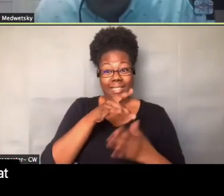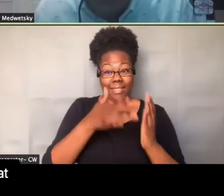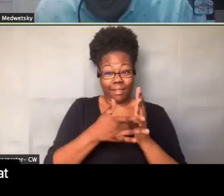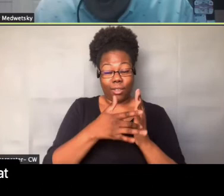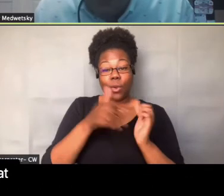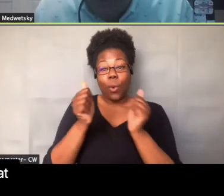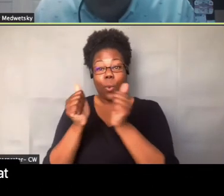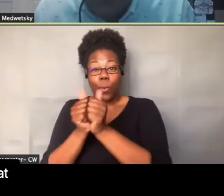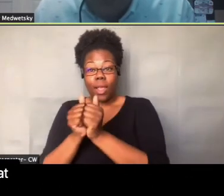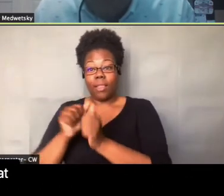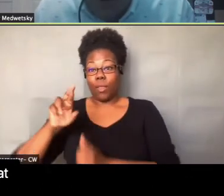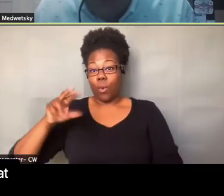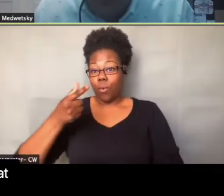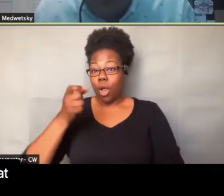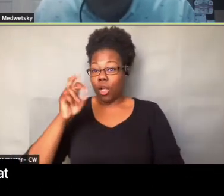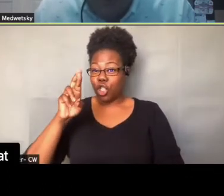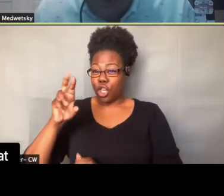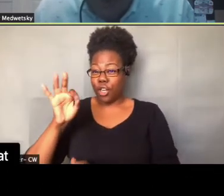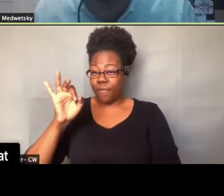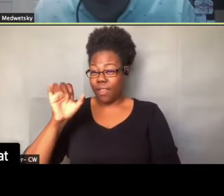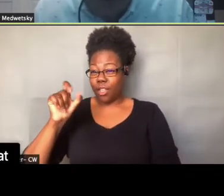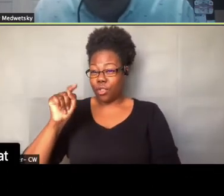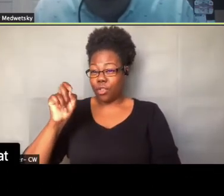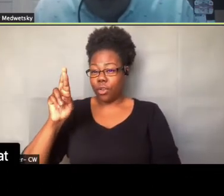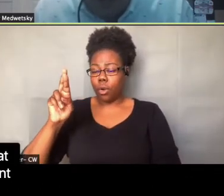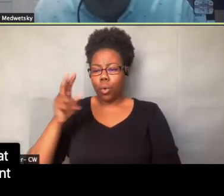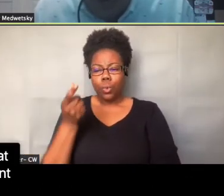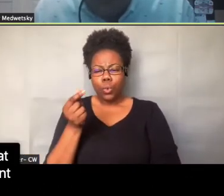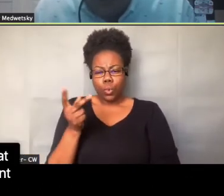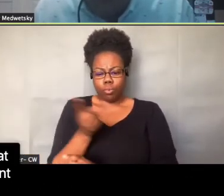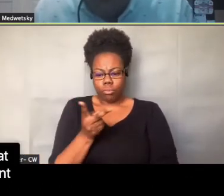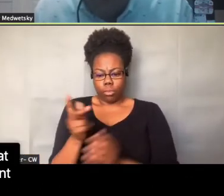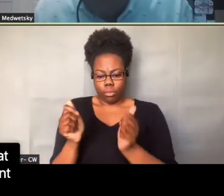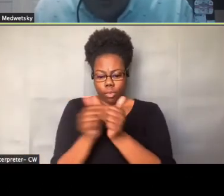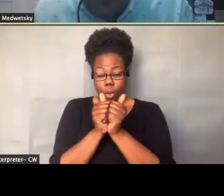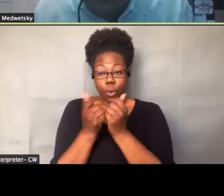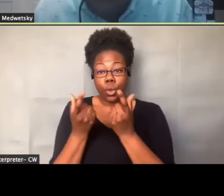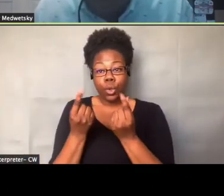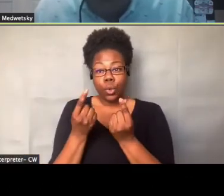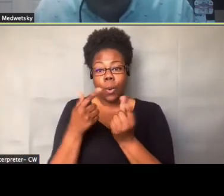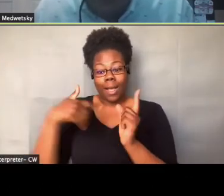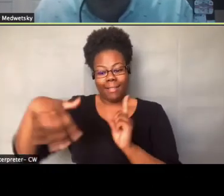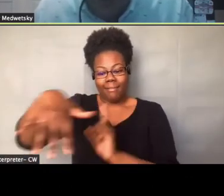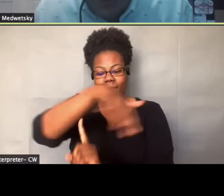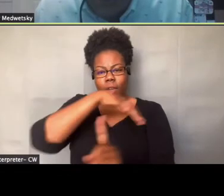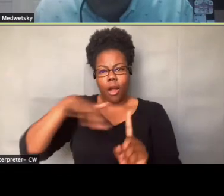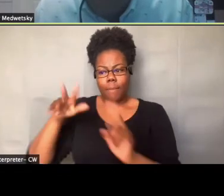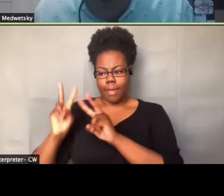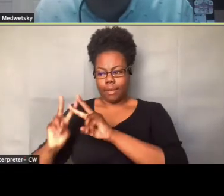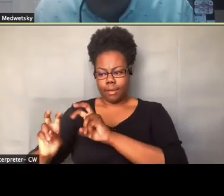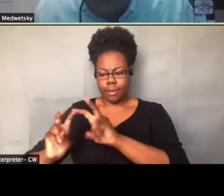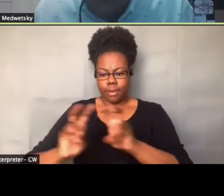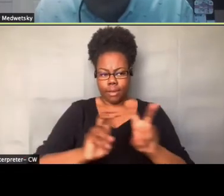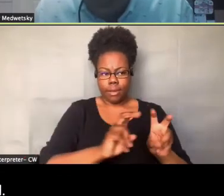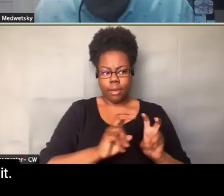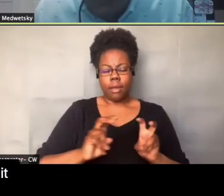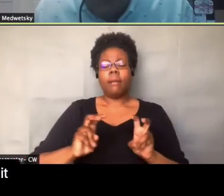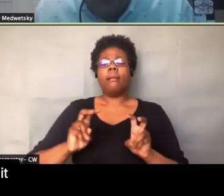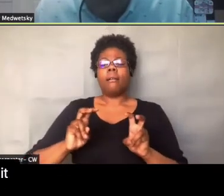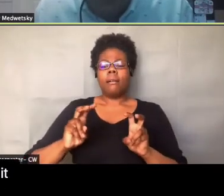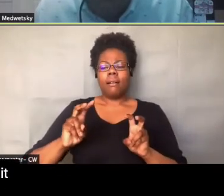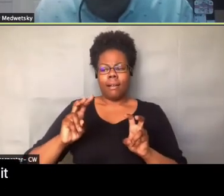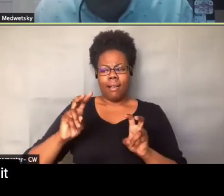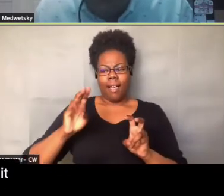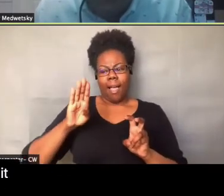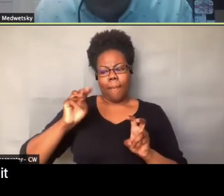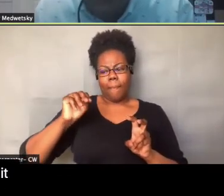what they do, they analyze the environment, and they look for a band that's free, and they find it and they stay in it. And